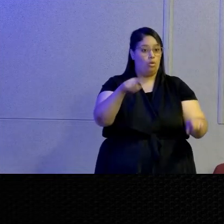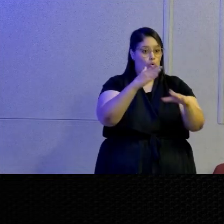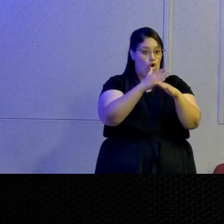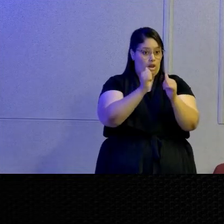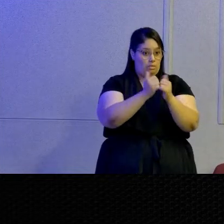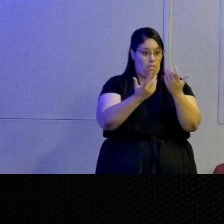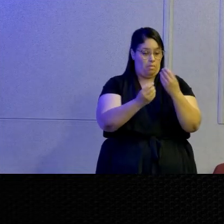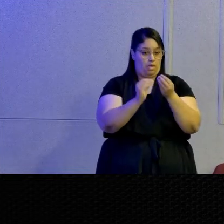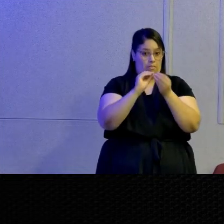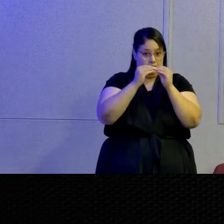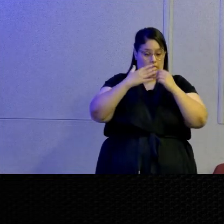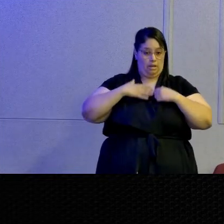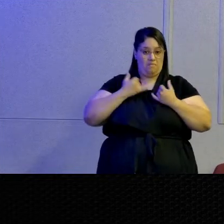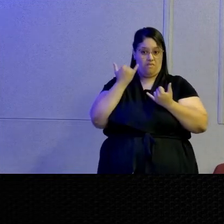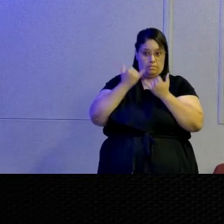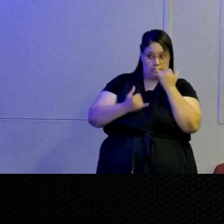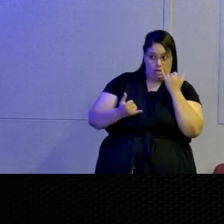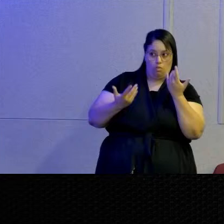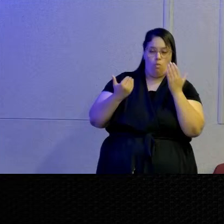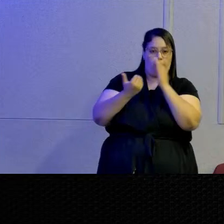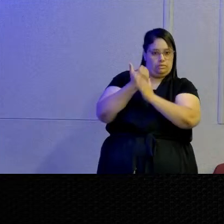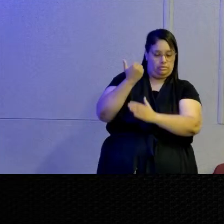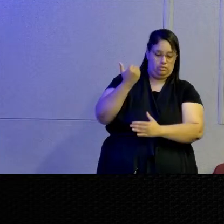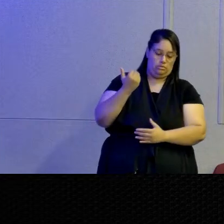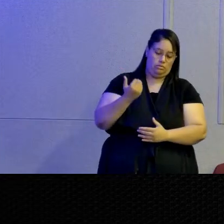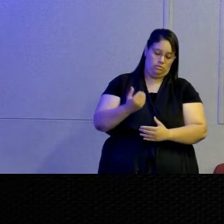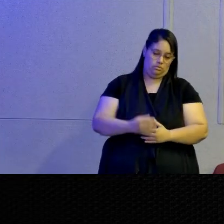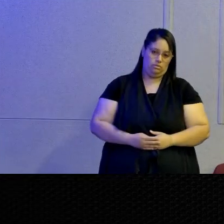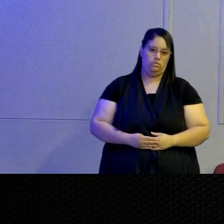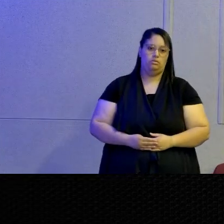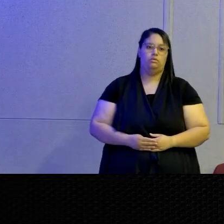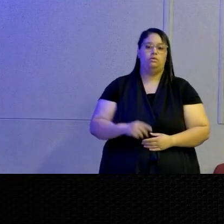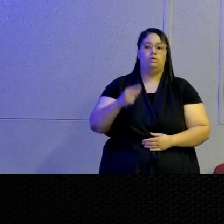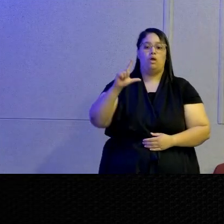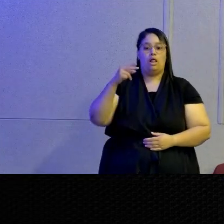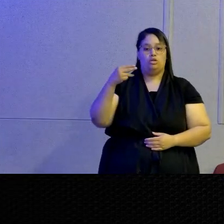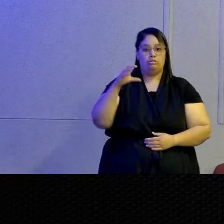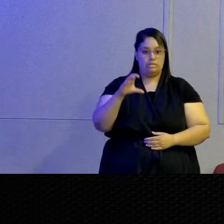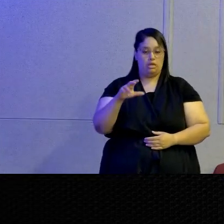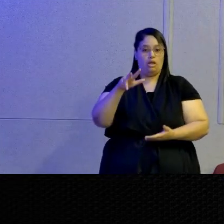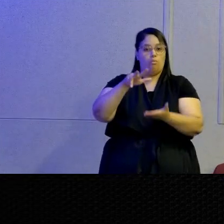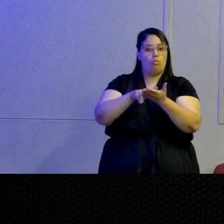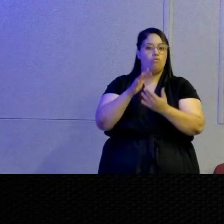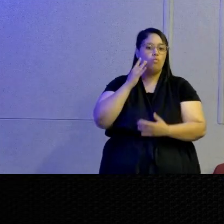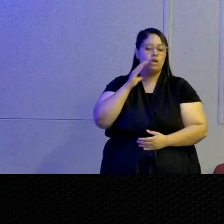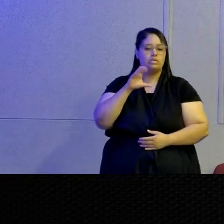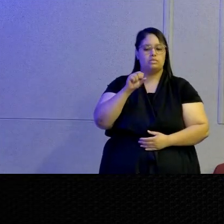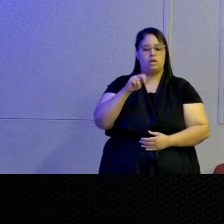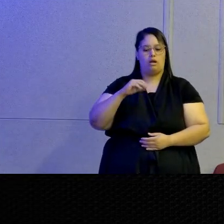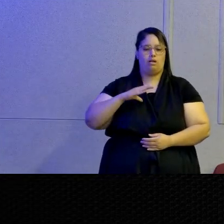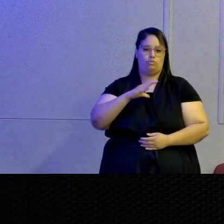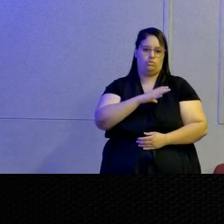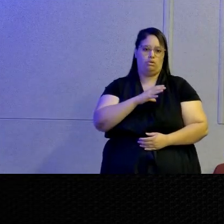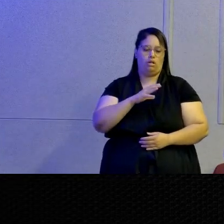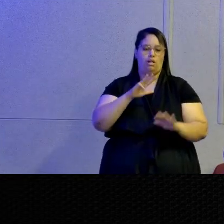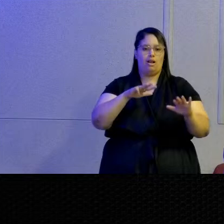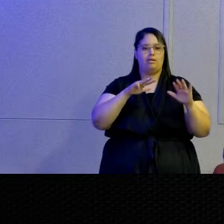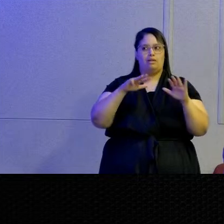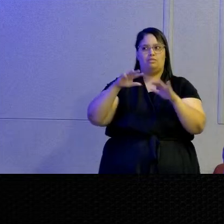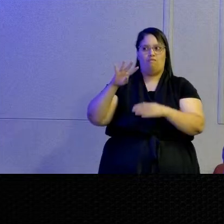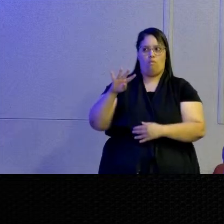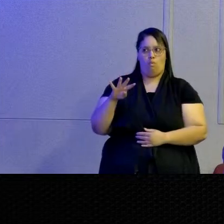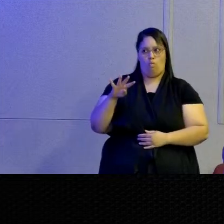it a bit wrong or missed something out. So the LHC was actually approved by the CERN Council in